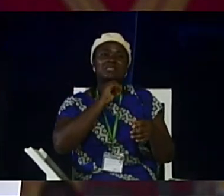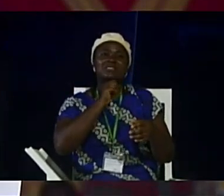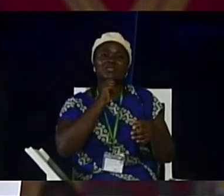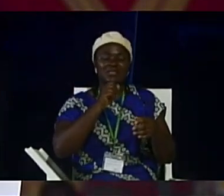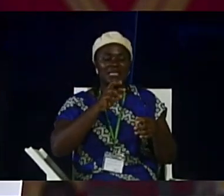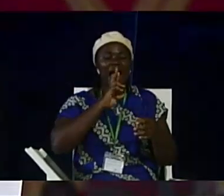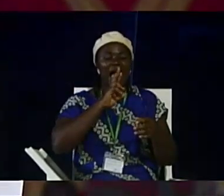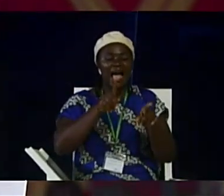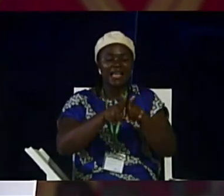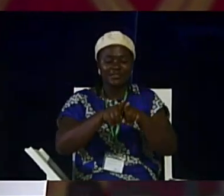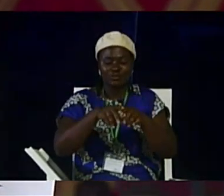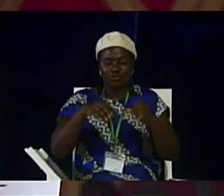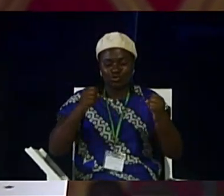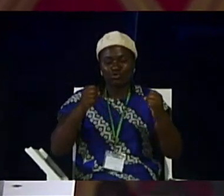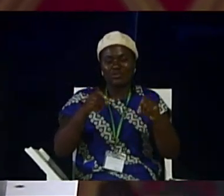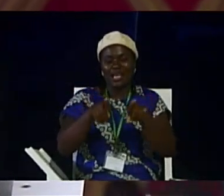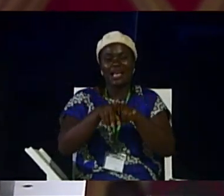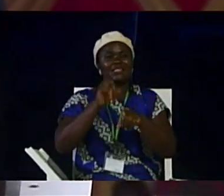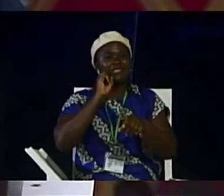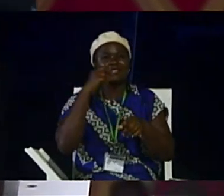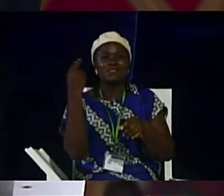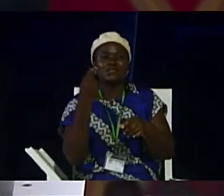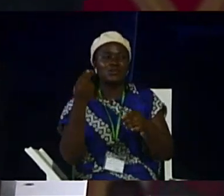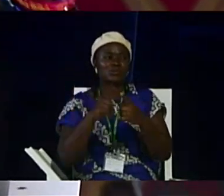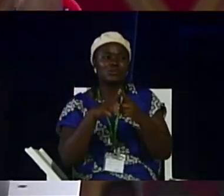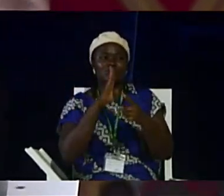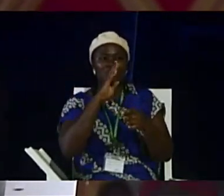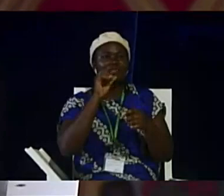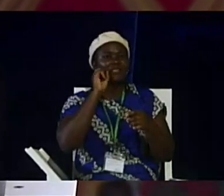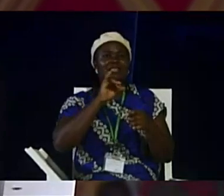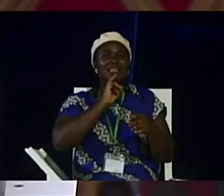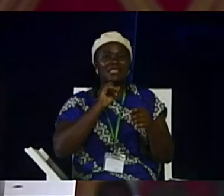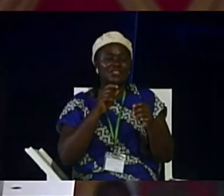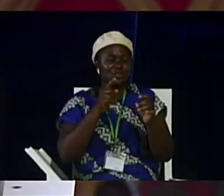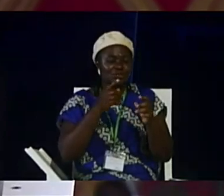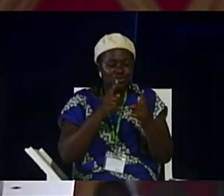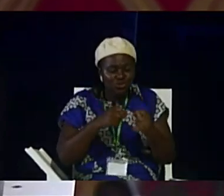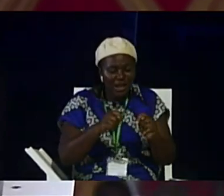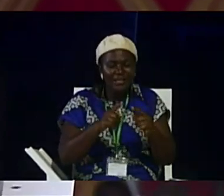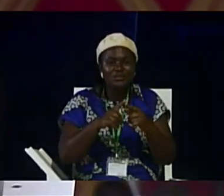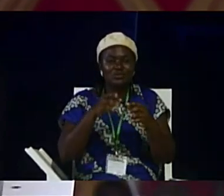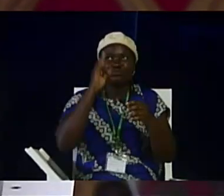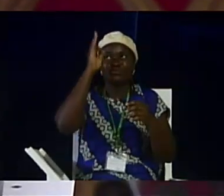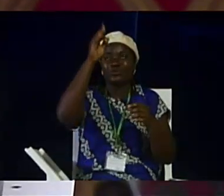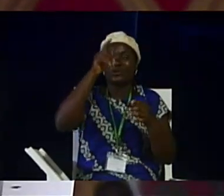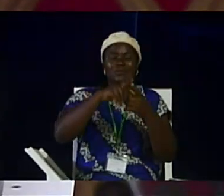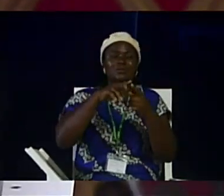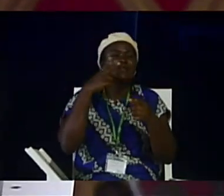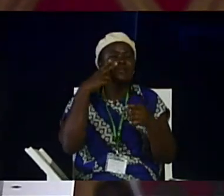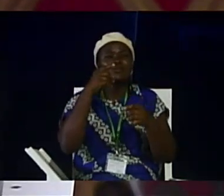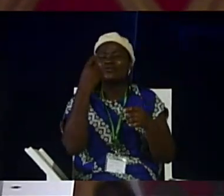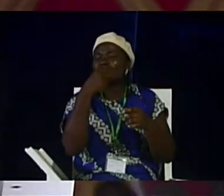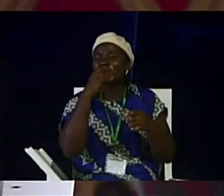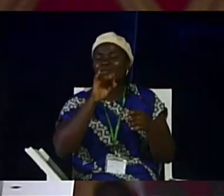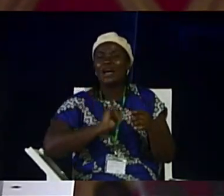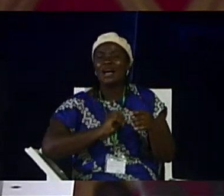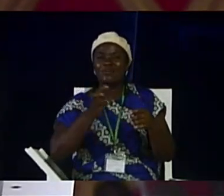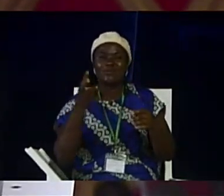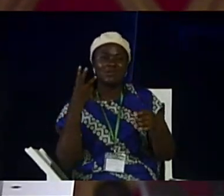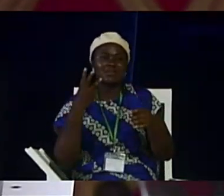be, so she was trying to focus and see who I was. But I started